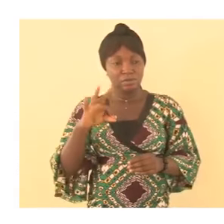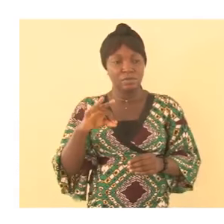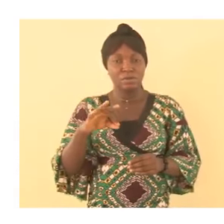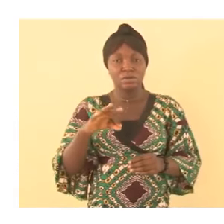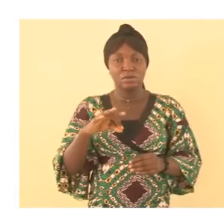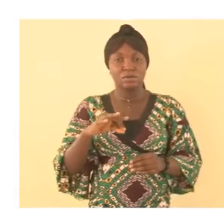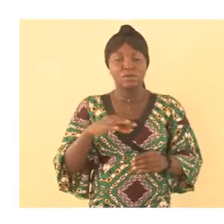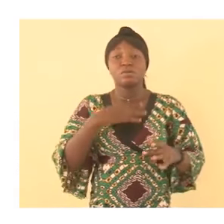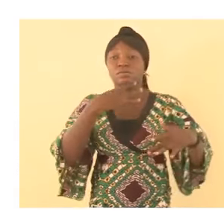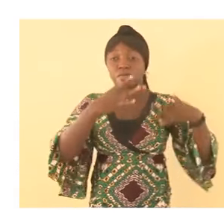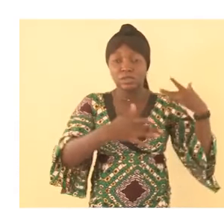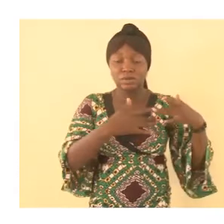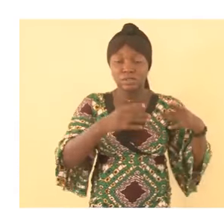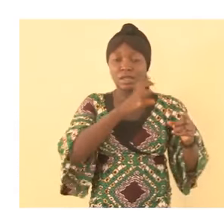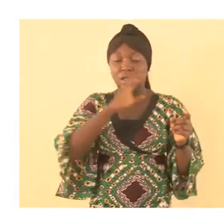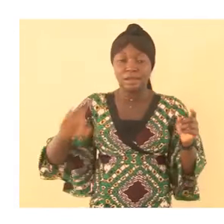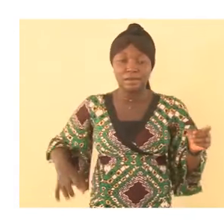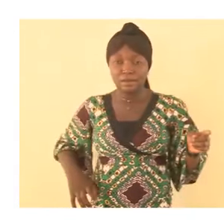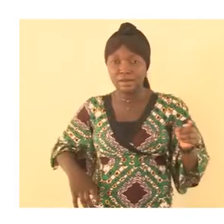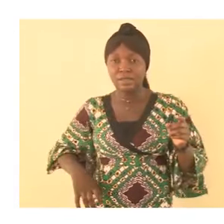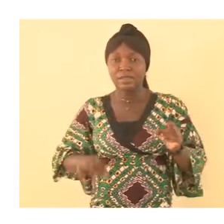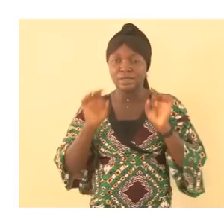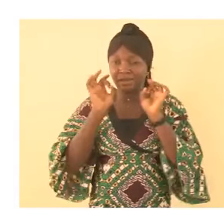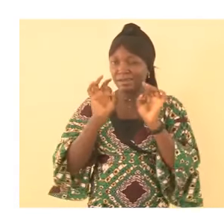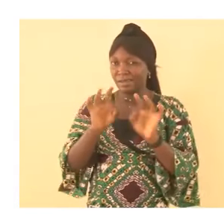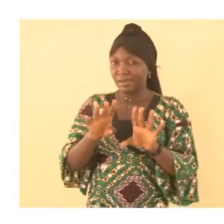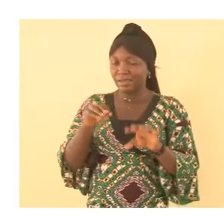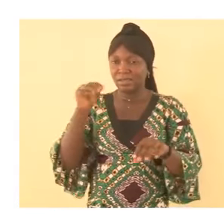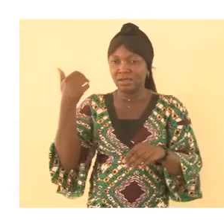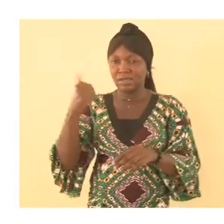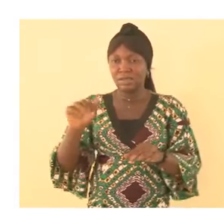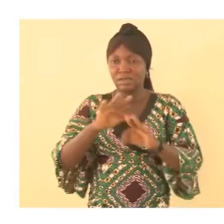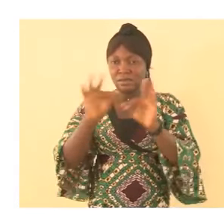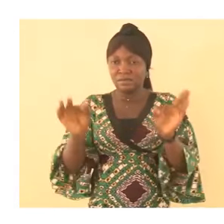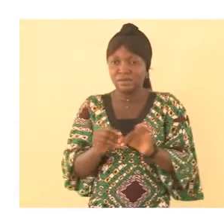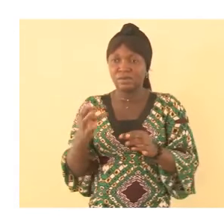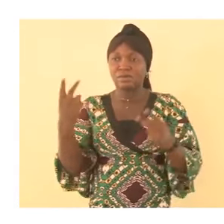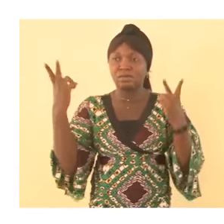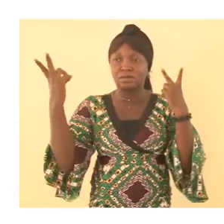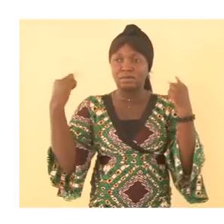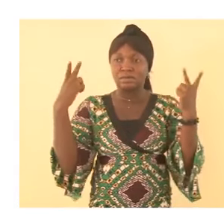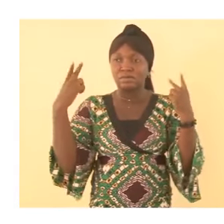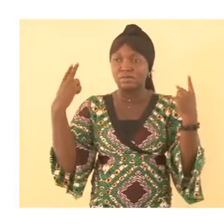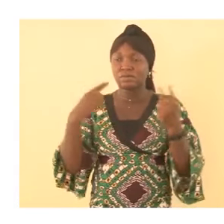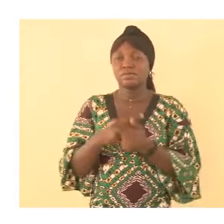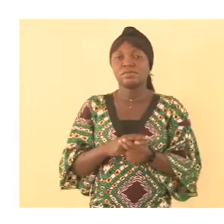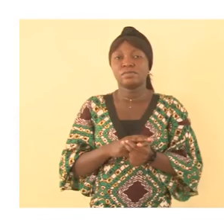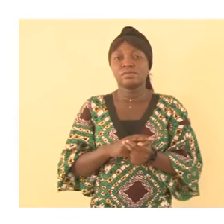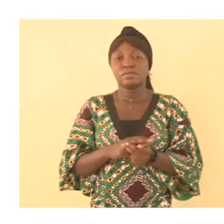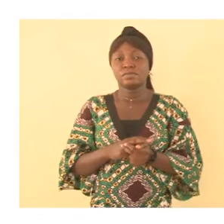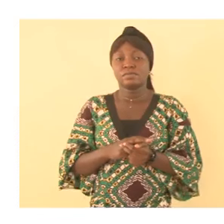charity, Christ seriously detests any form of vanity and